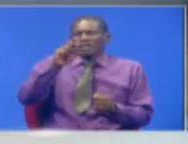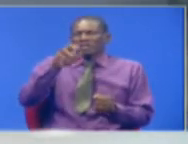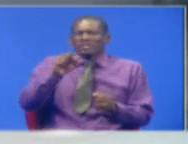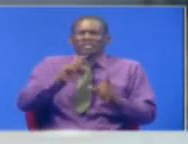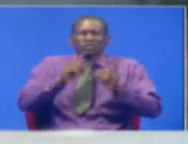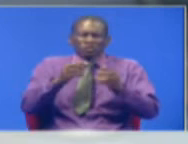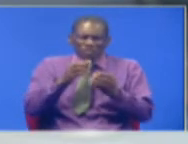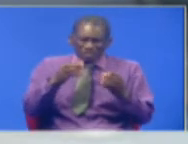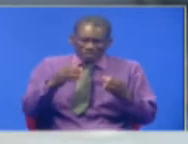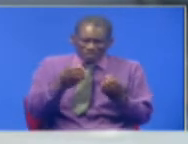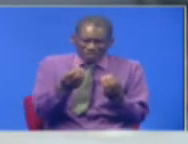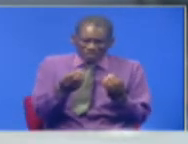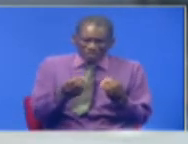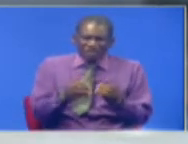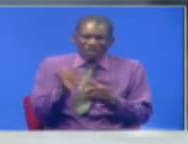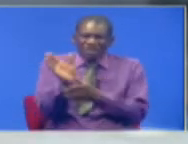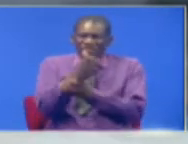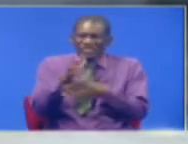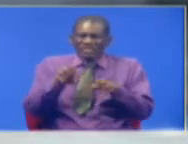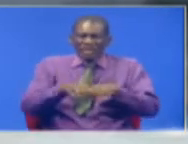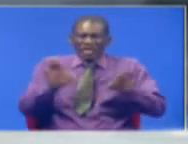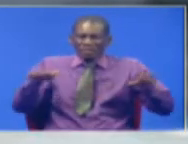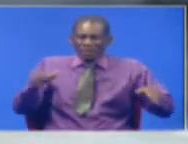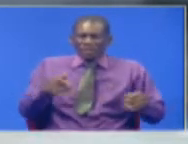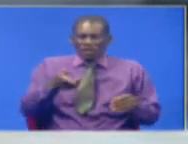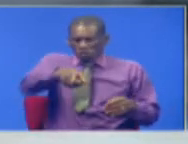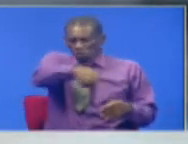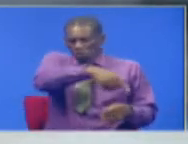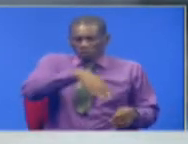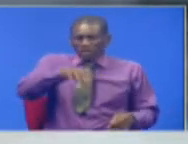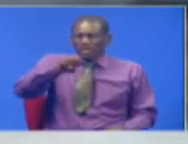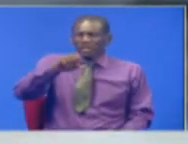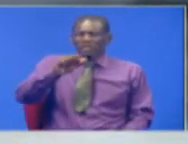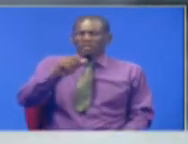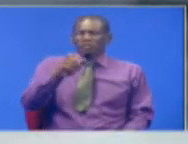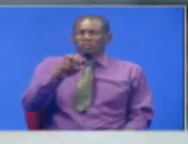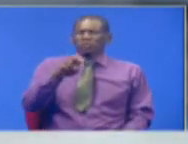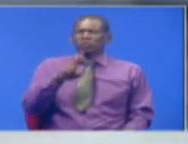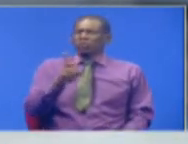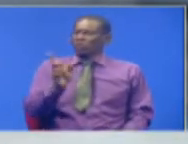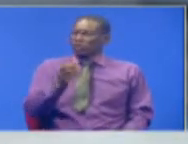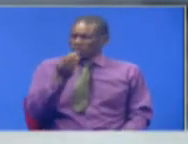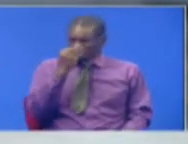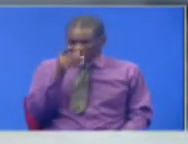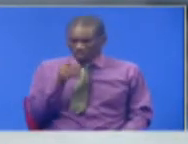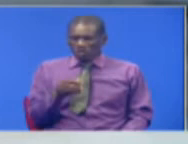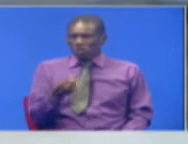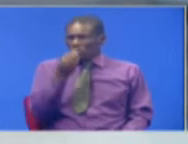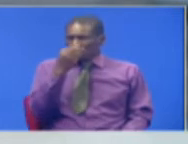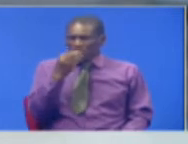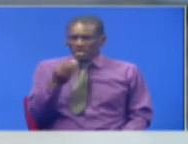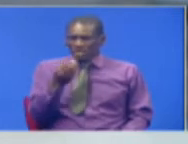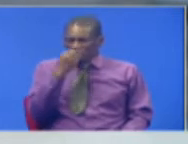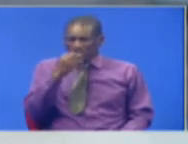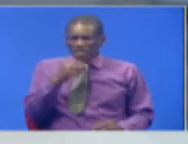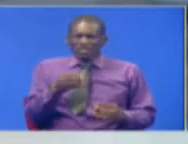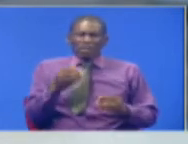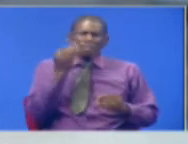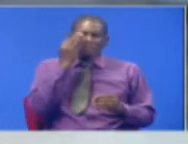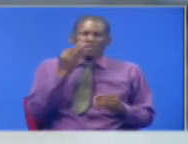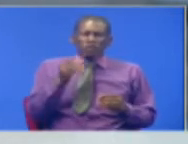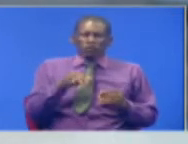ndeke. Sisi Samburu wachungaji akulangi. Nakula nyama ya mbuzi,